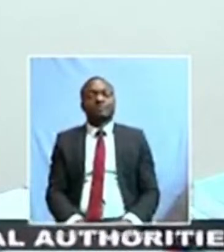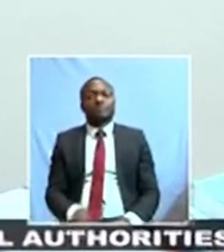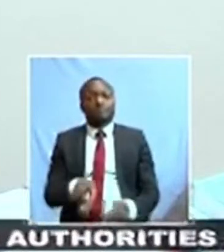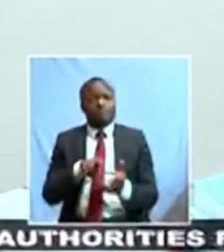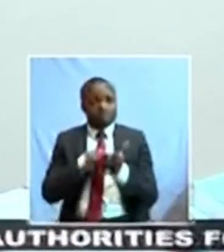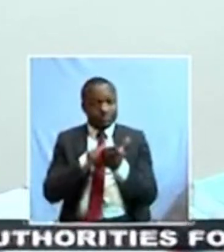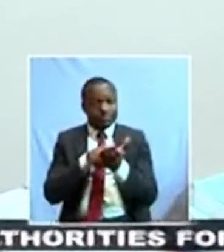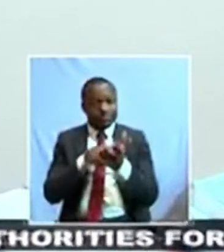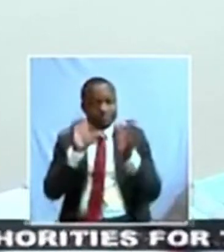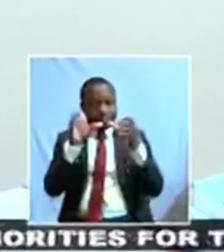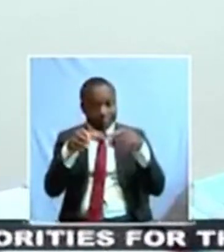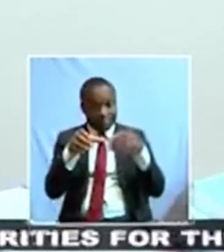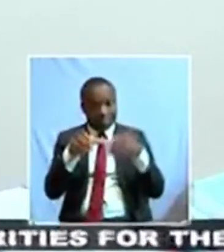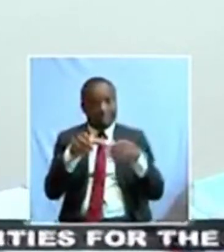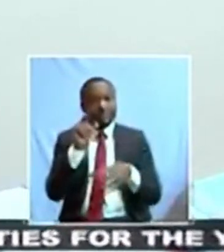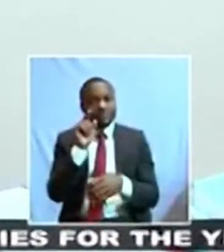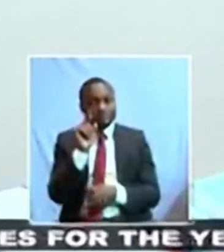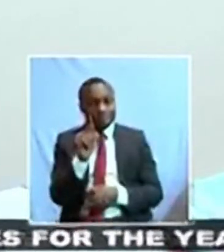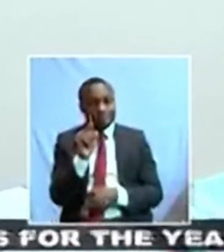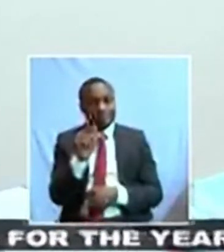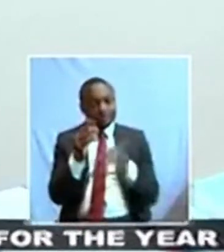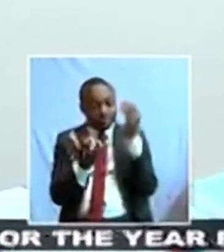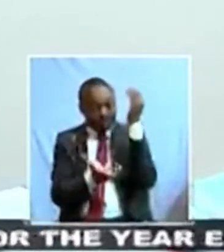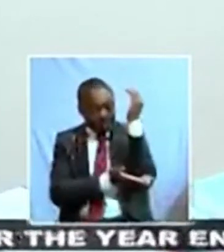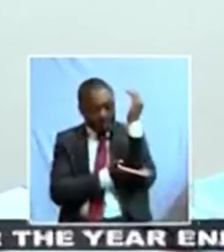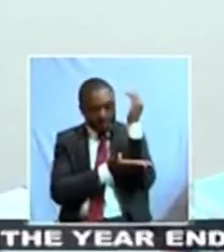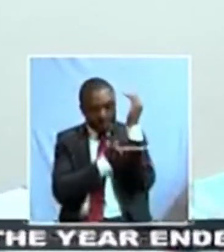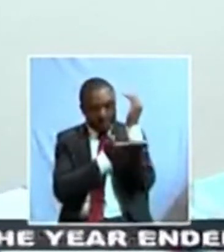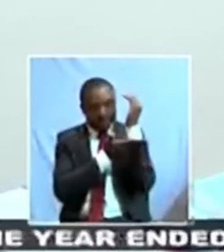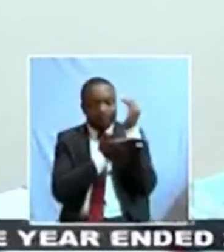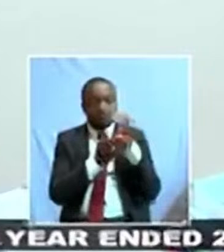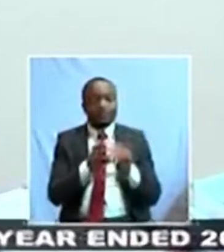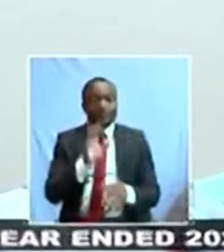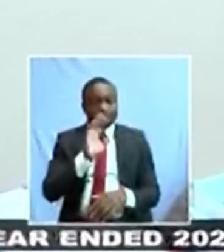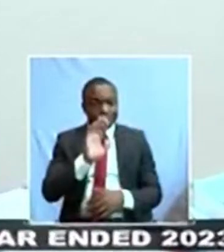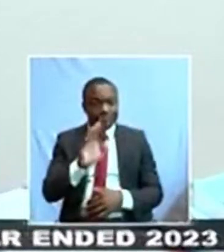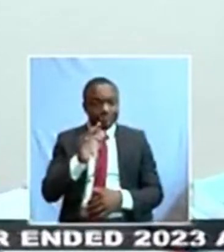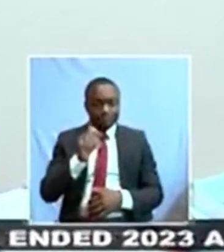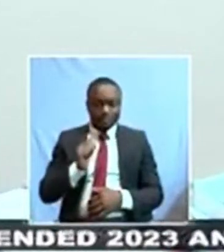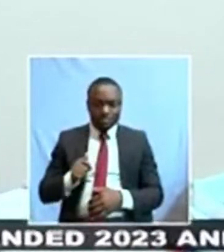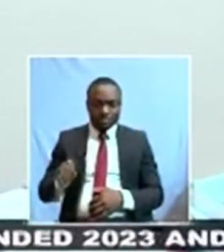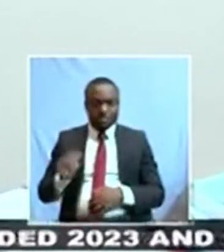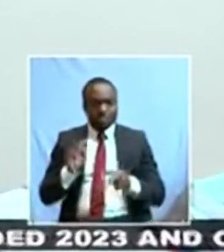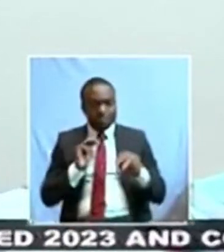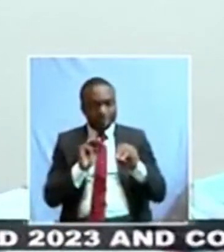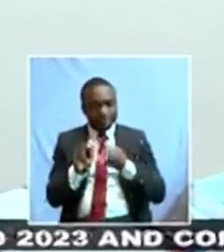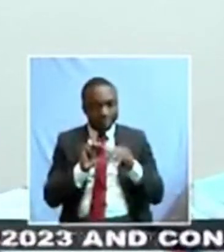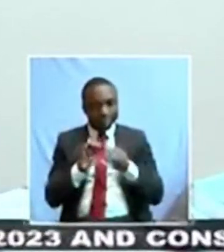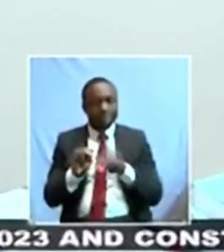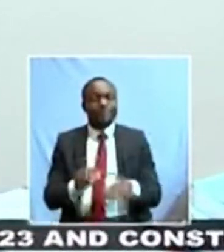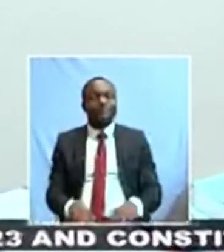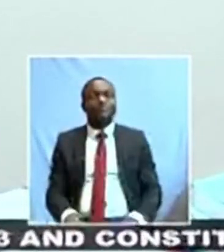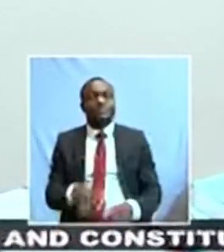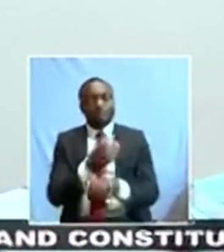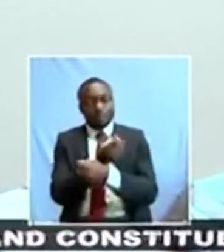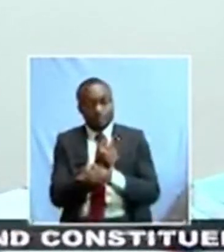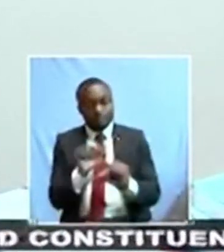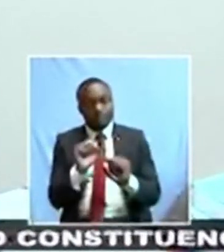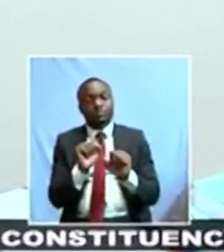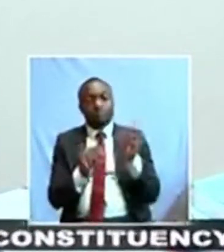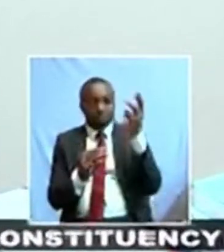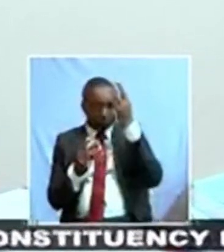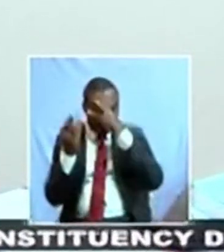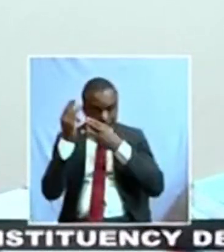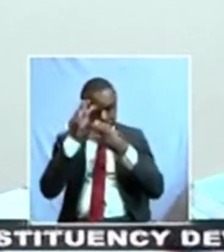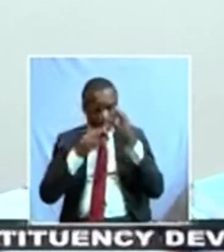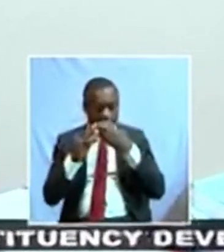as a committee that you improve your asset management, address the concerns around